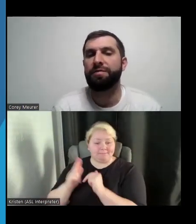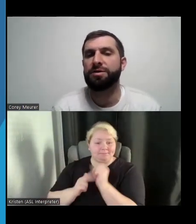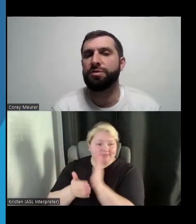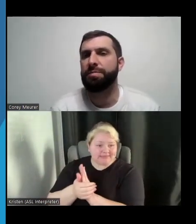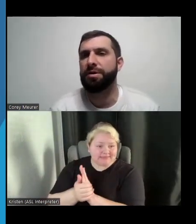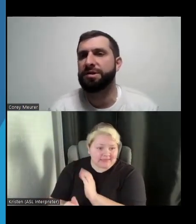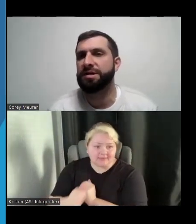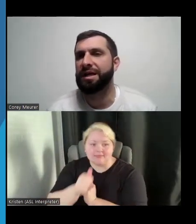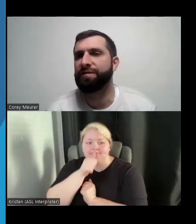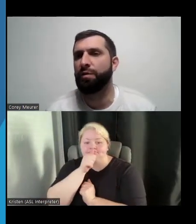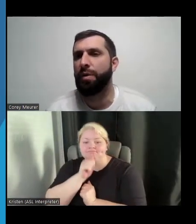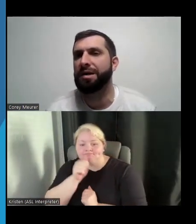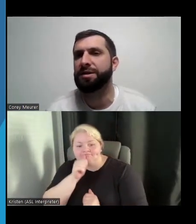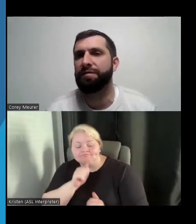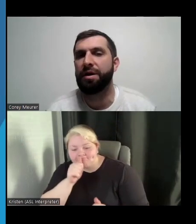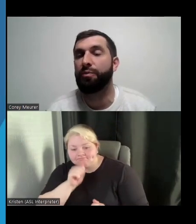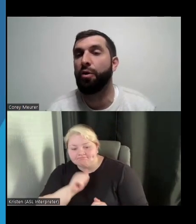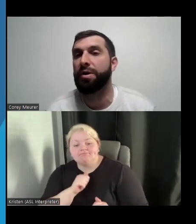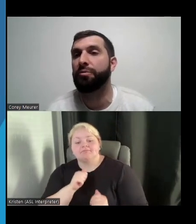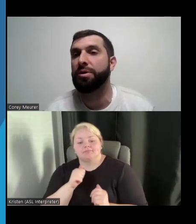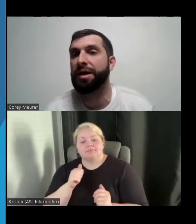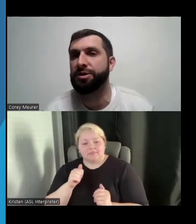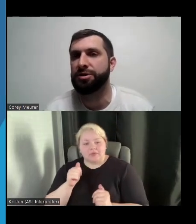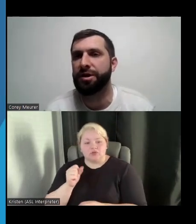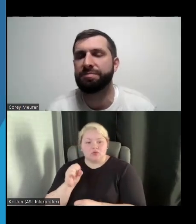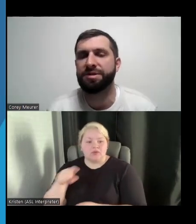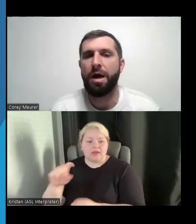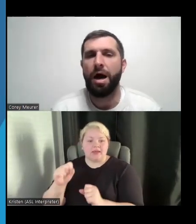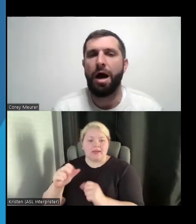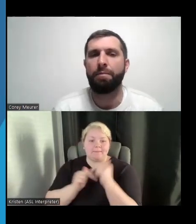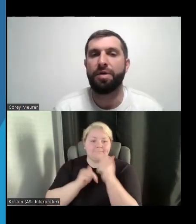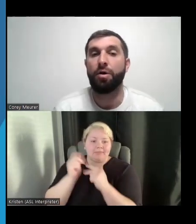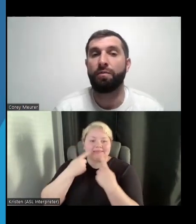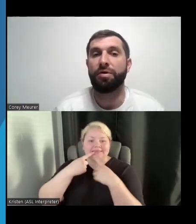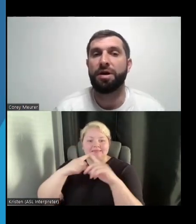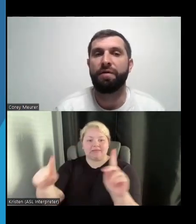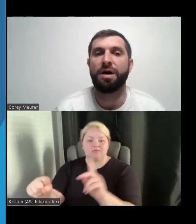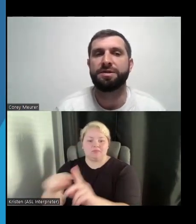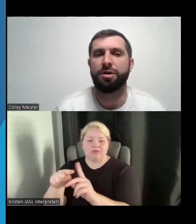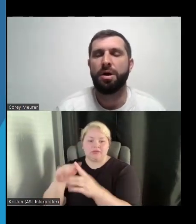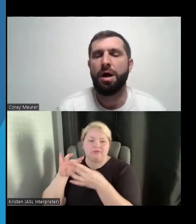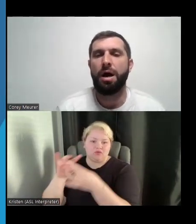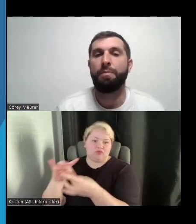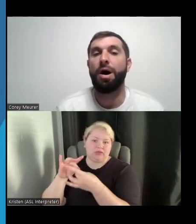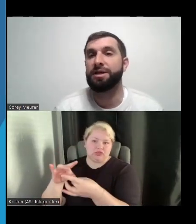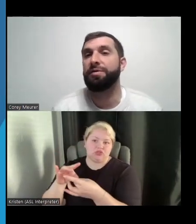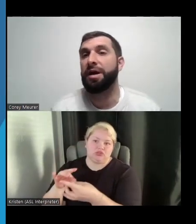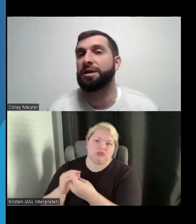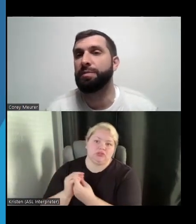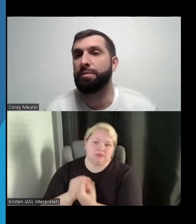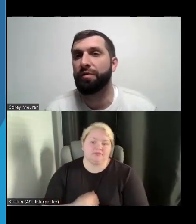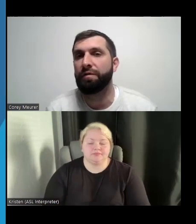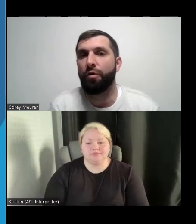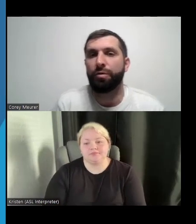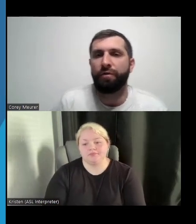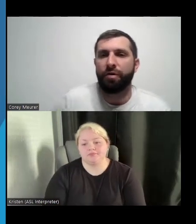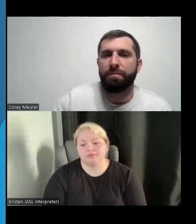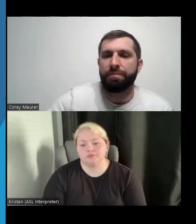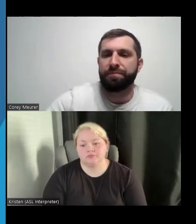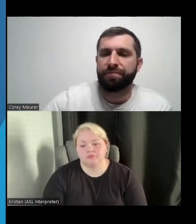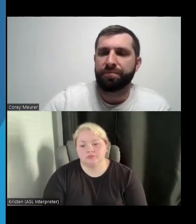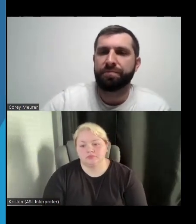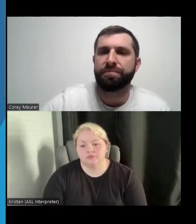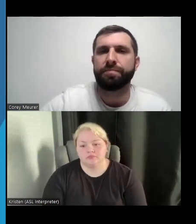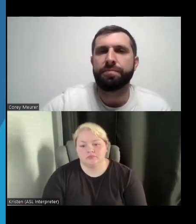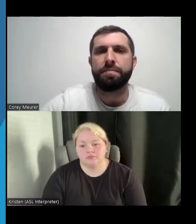help individuals build successful, positive, and appropriate relationships that hopefully can foster positive engagement moving forward for